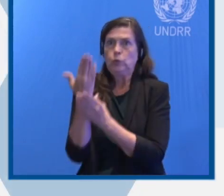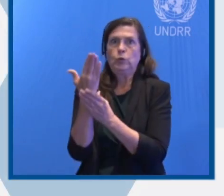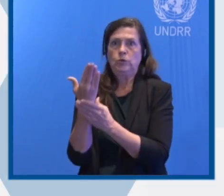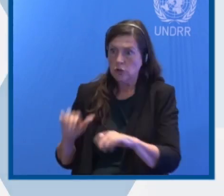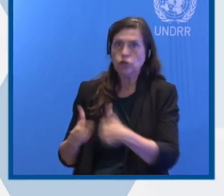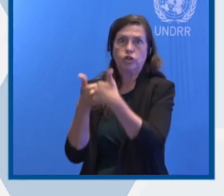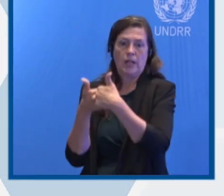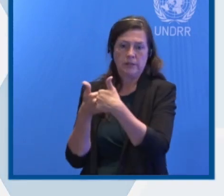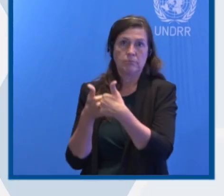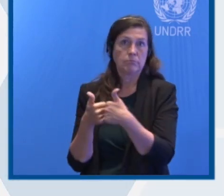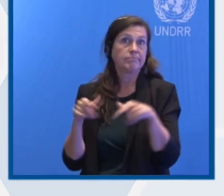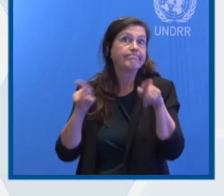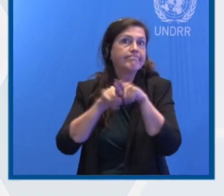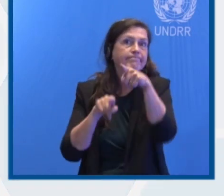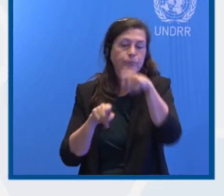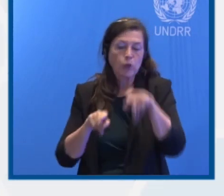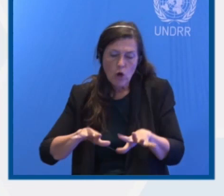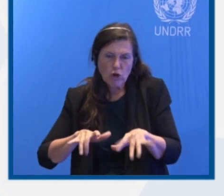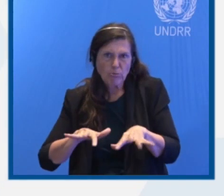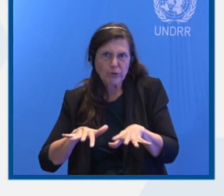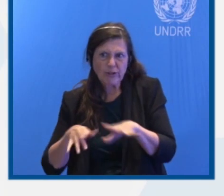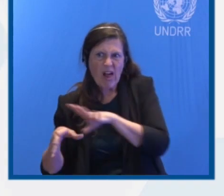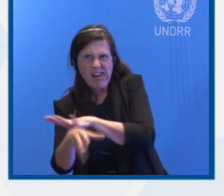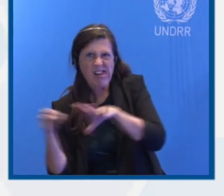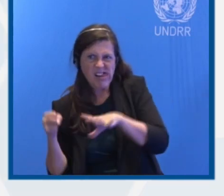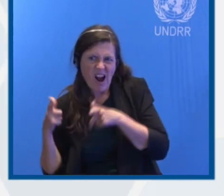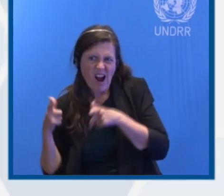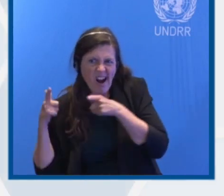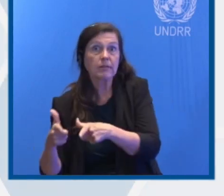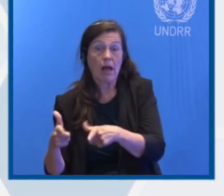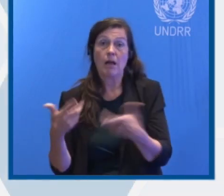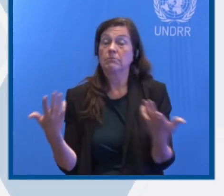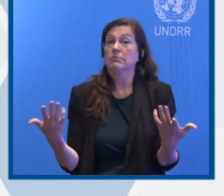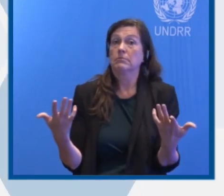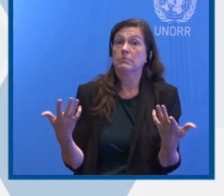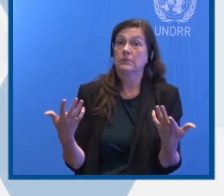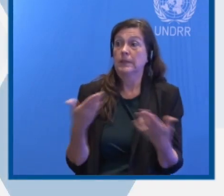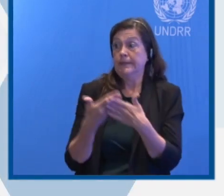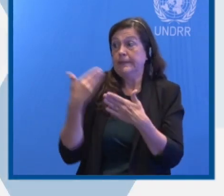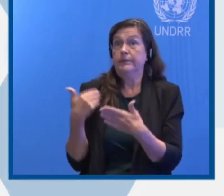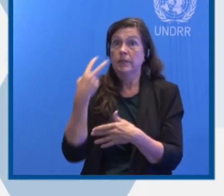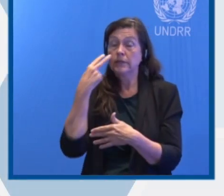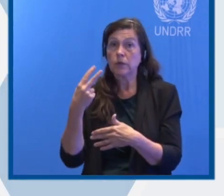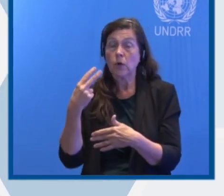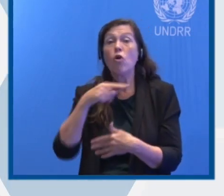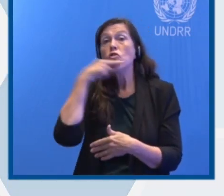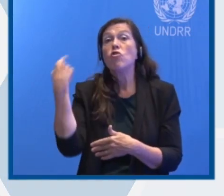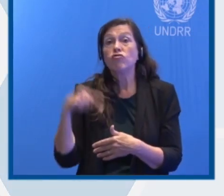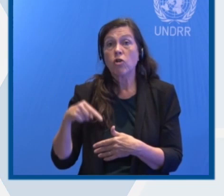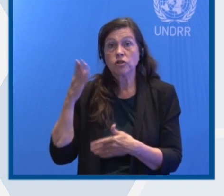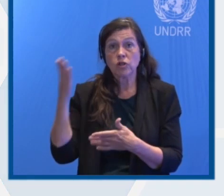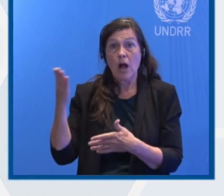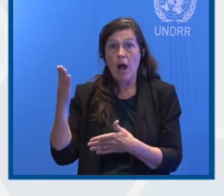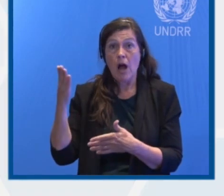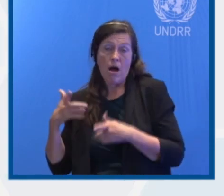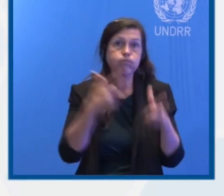cyber attacks, migration crisis, or Russian aggression on Ukraine that we faced during the